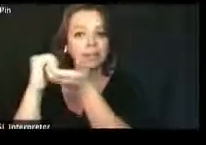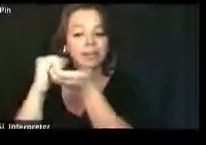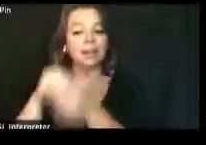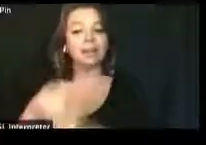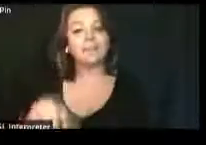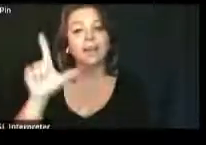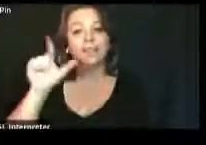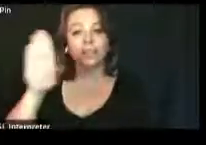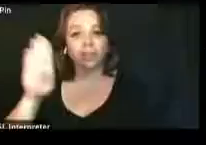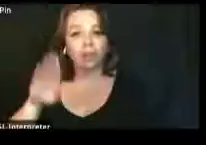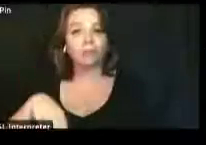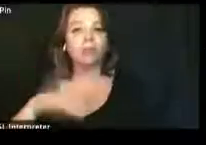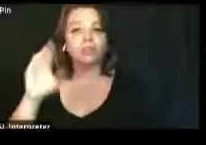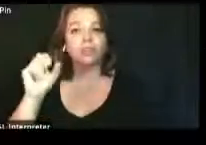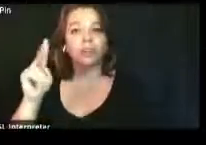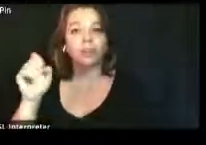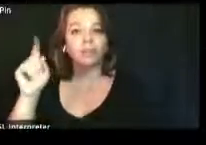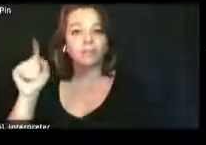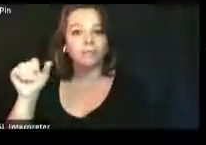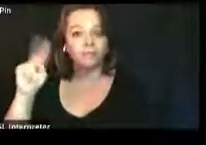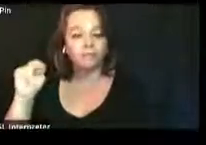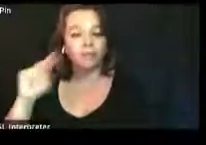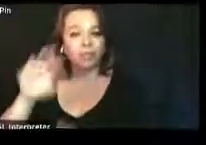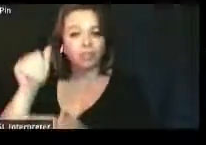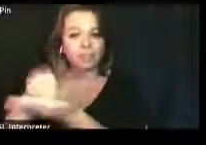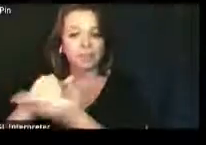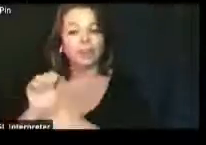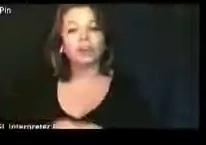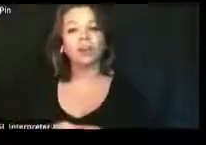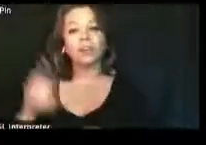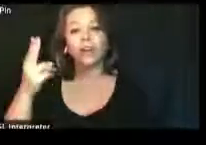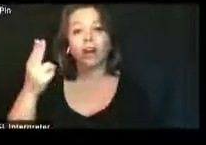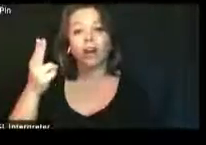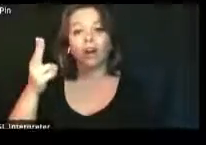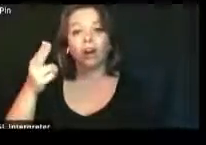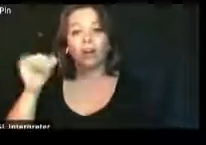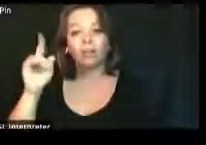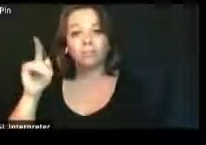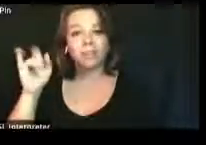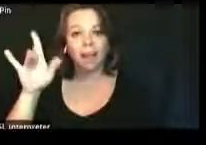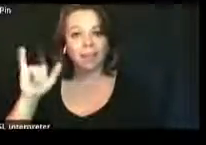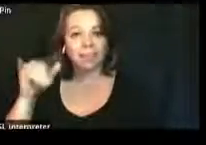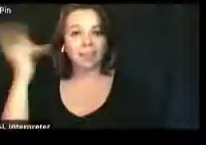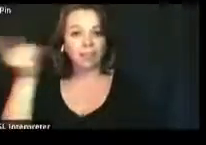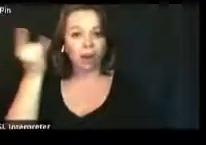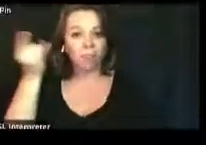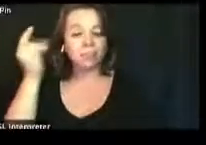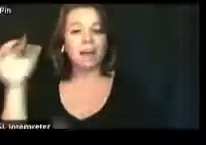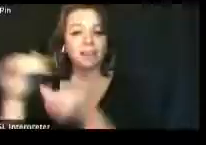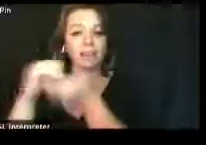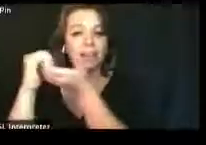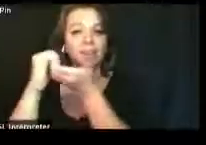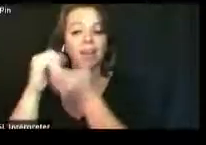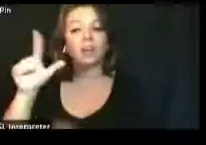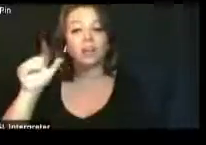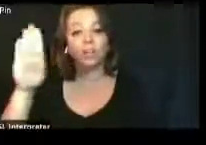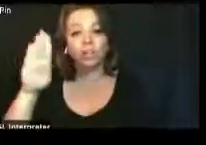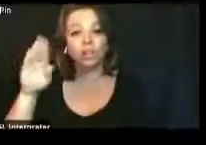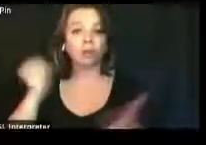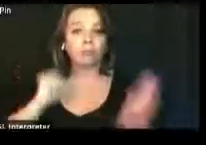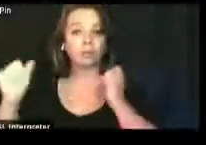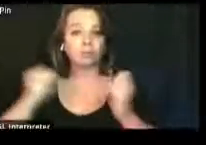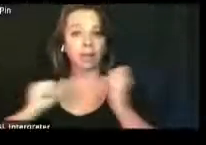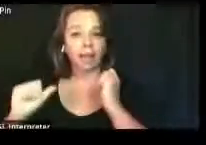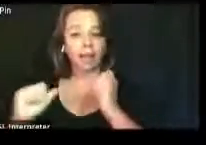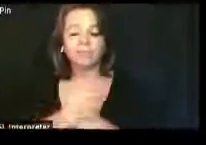Center and Visitors Bureau, the Long Beach Hospitality Alliance, the Fur District, Long Beach Playhouse, the California Apartment